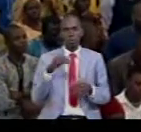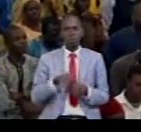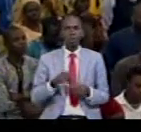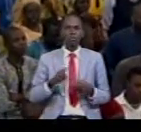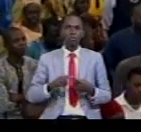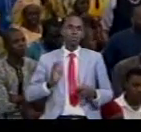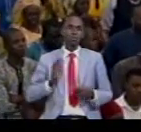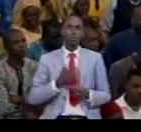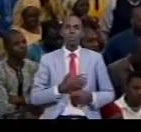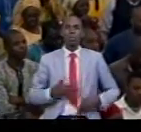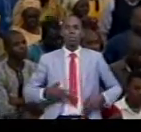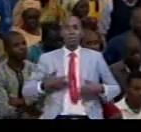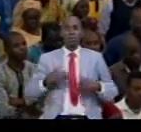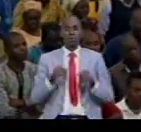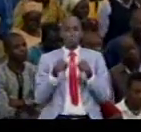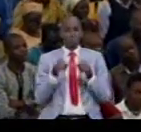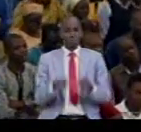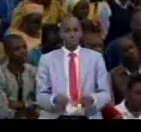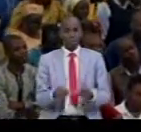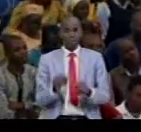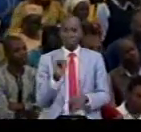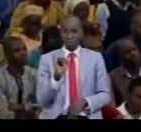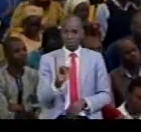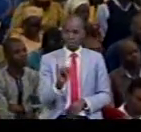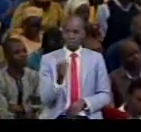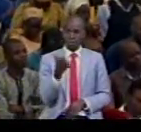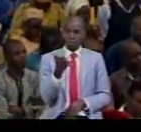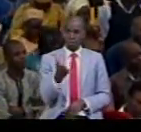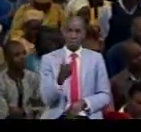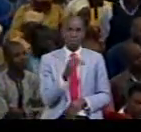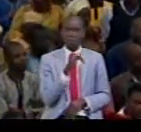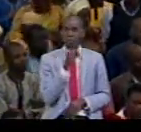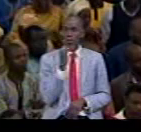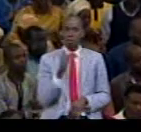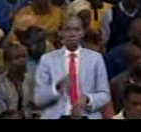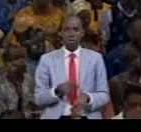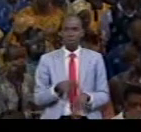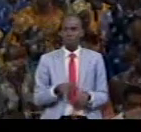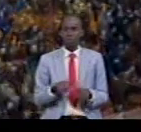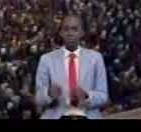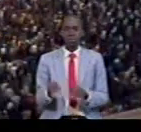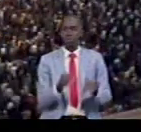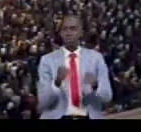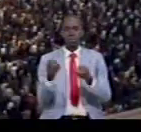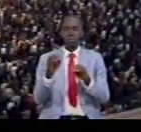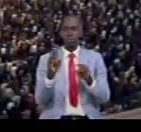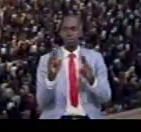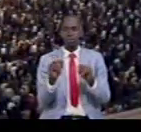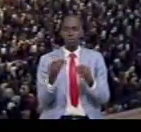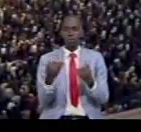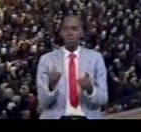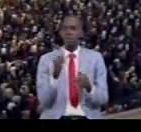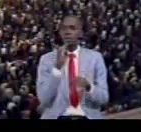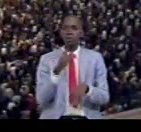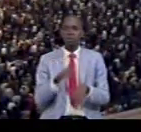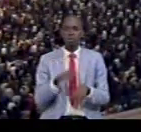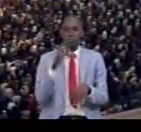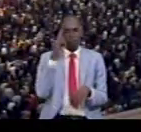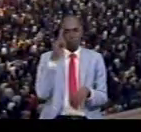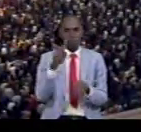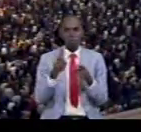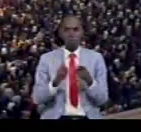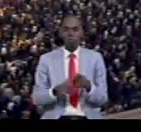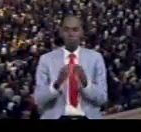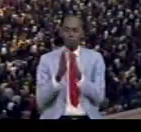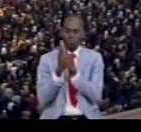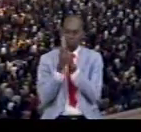are, it is time to pray. Stay where you are, it is time to lift up your voice to the God of heaven and commit yourself into